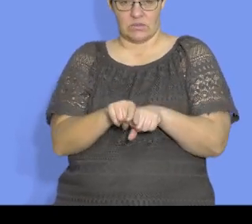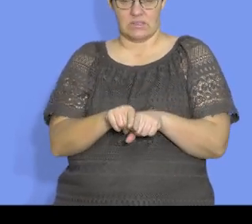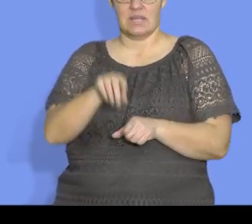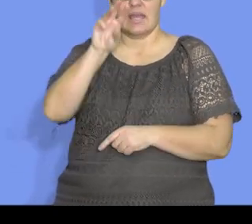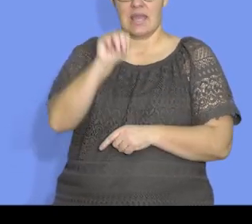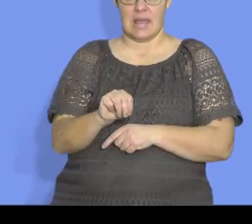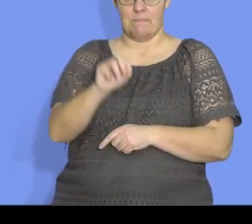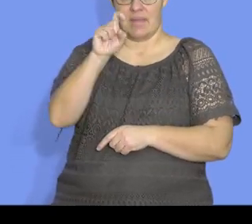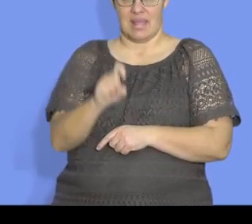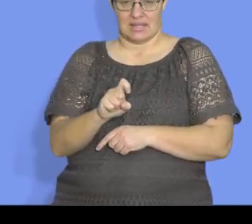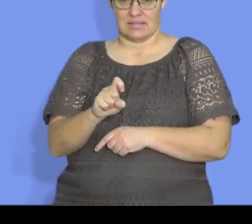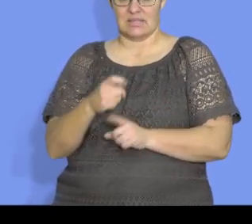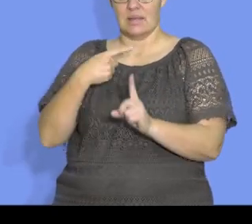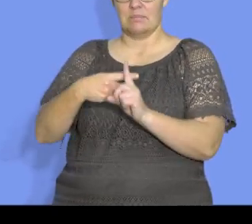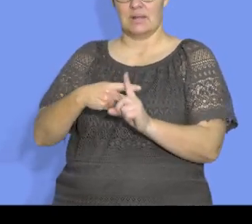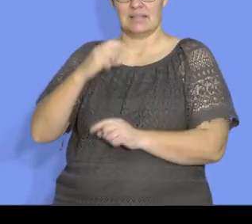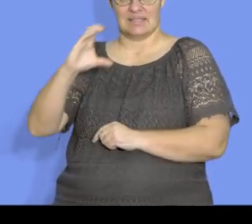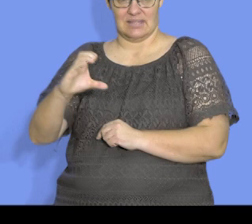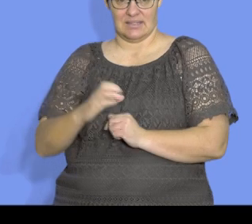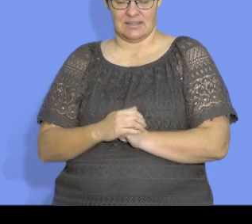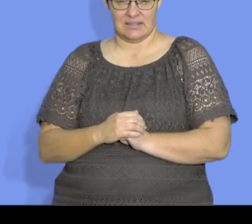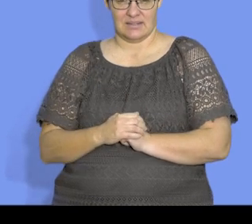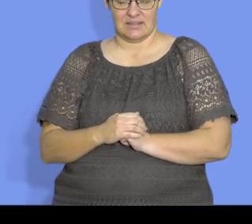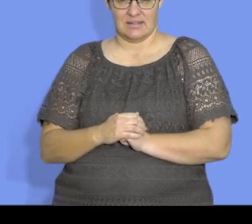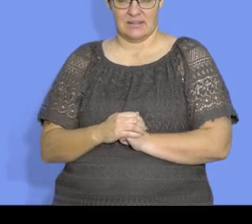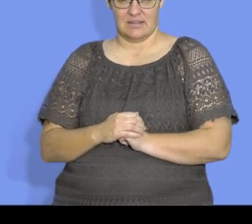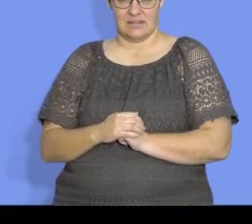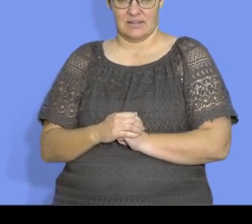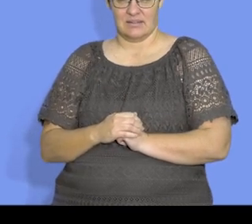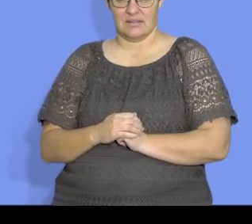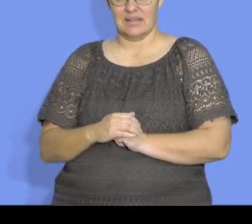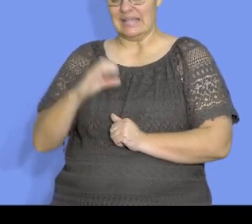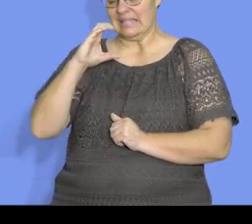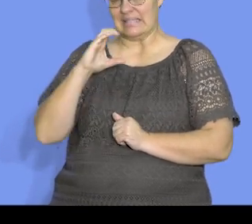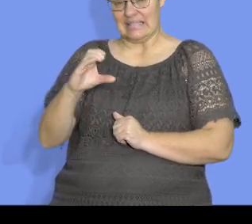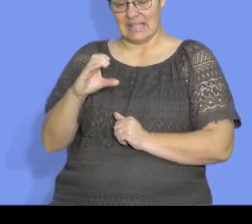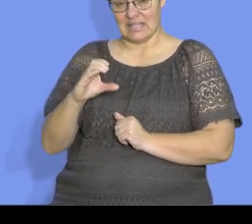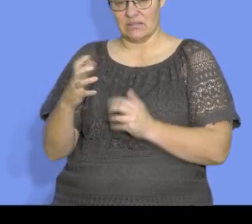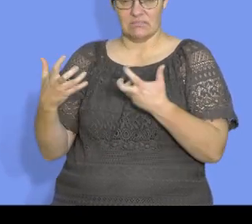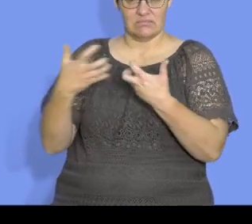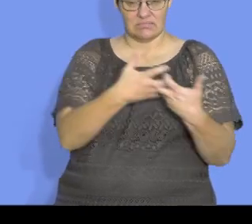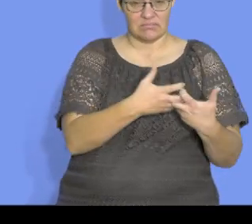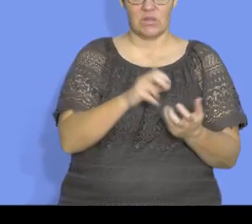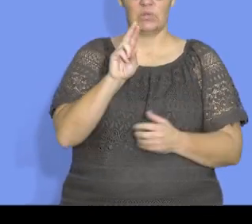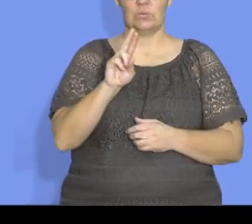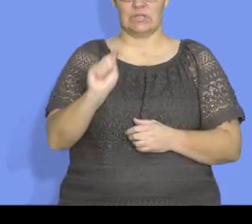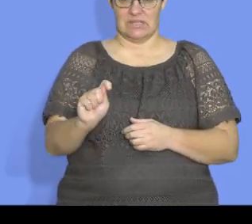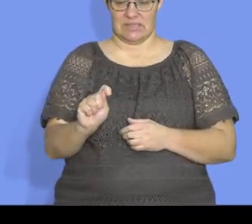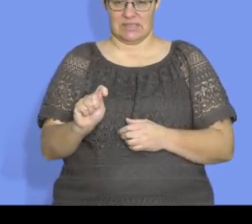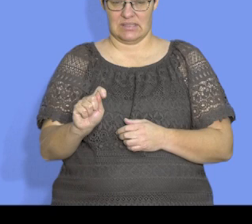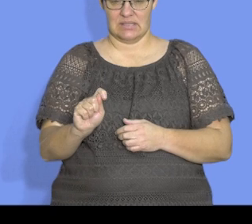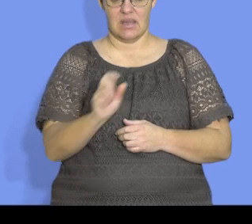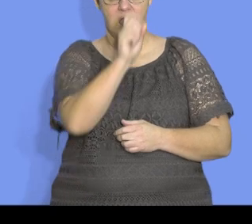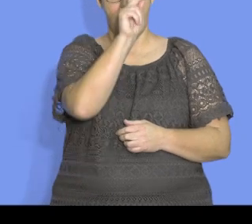y equals mx plus c, then the c corresponds to the